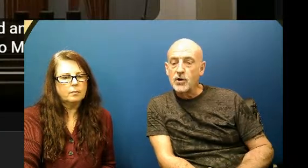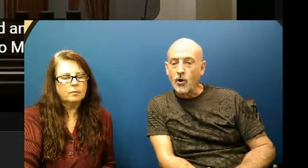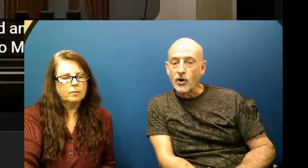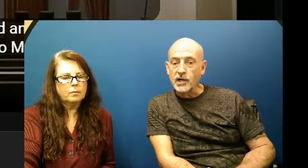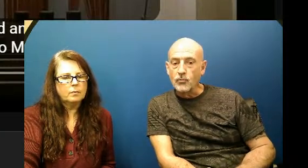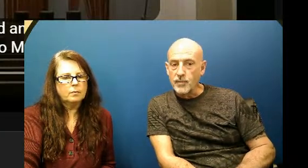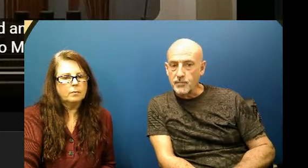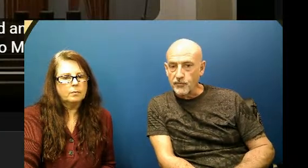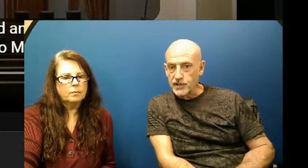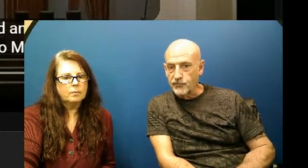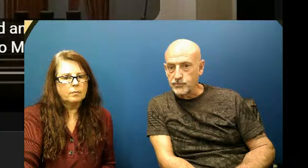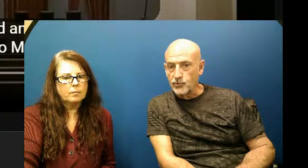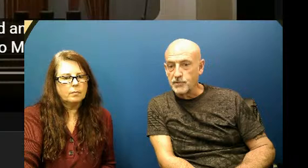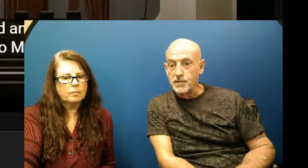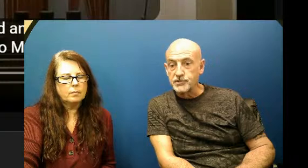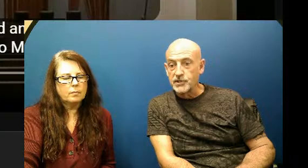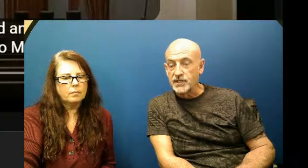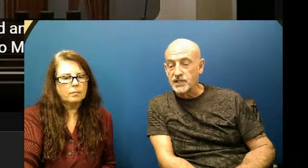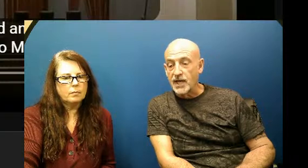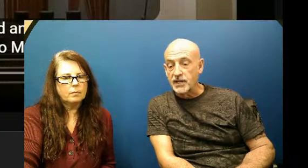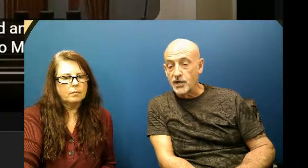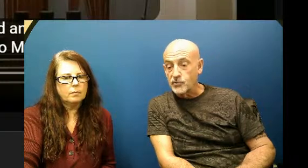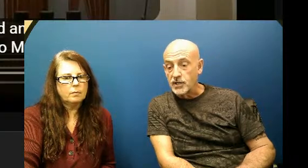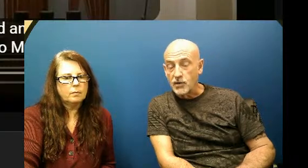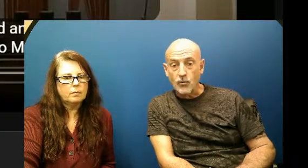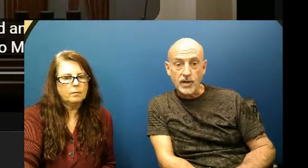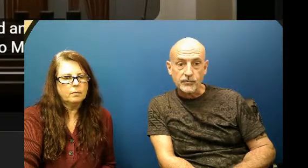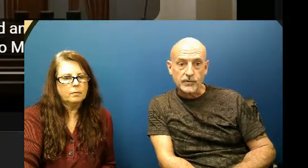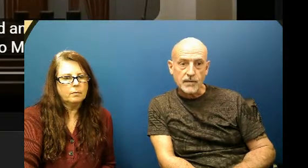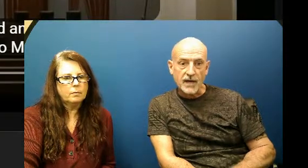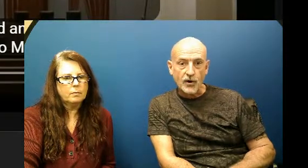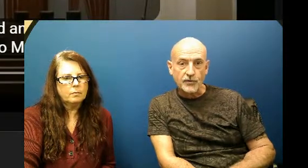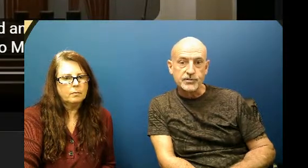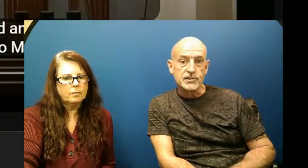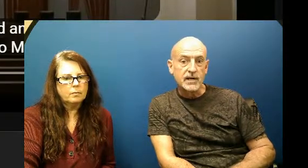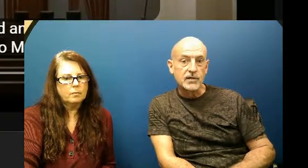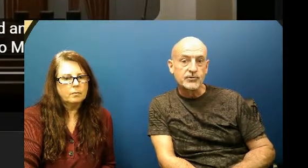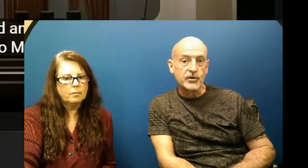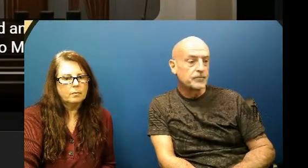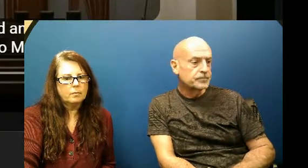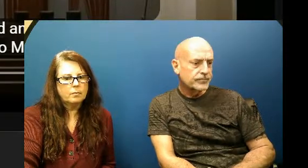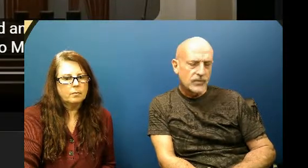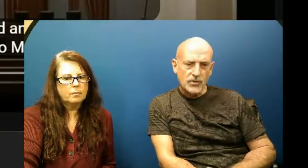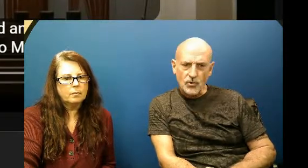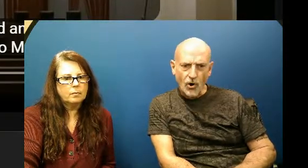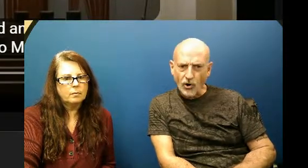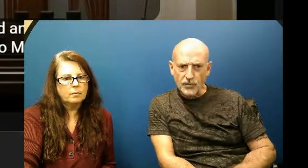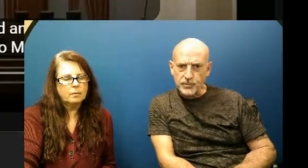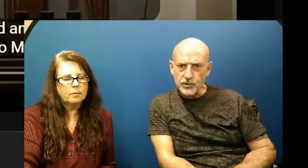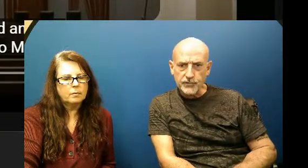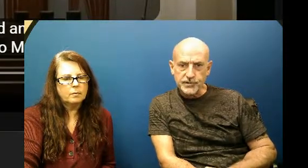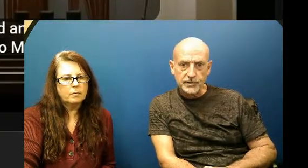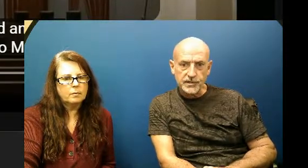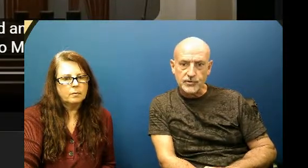laws, or it will be prevented from doing business in that country. It won't be able to have offices in that country, or computer facilities, or to